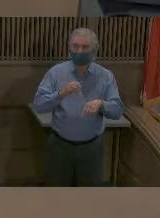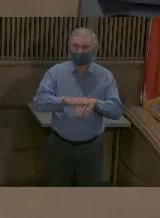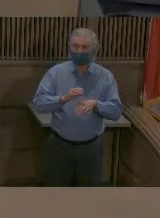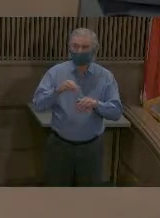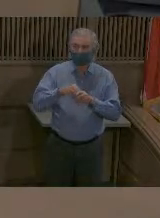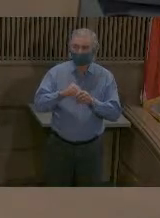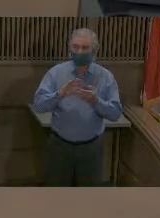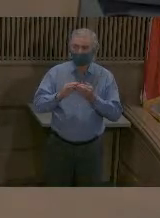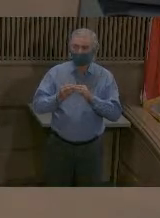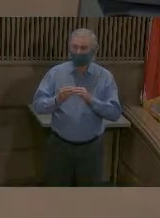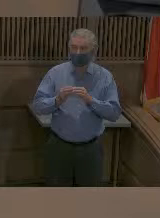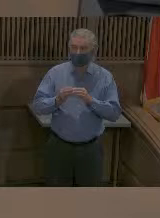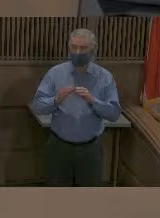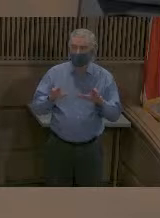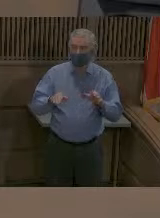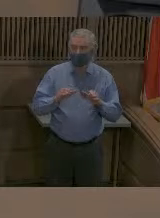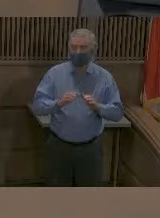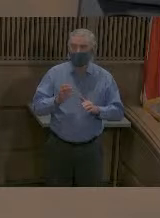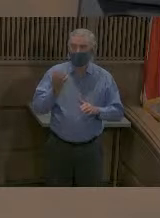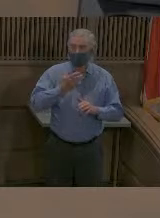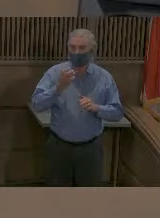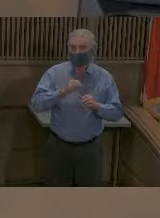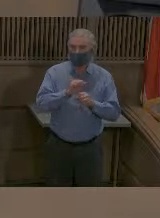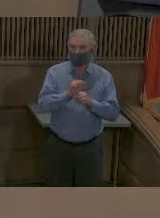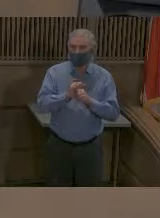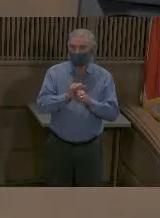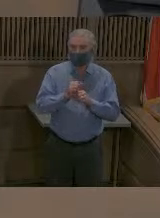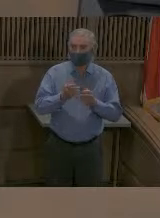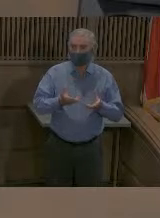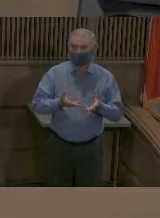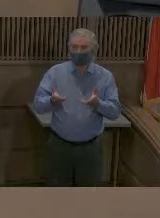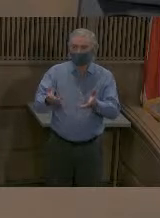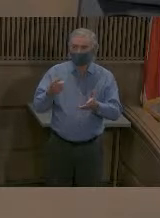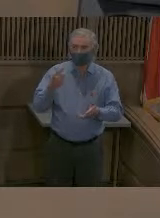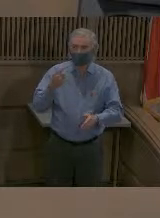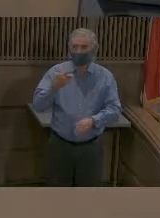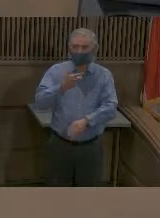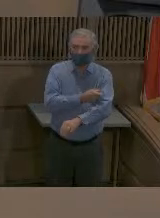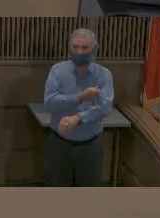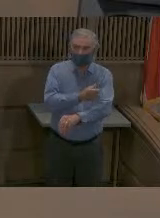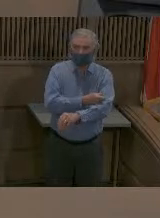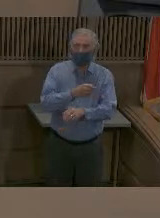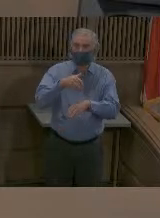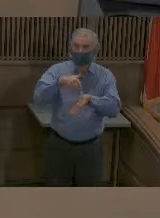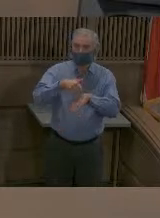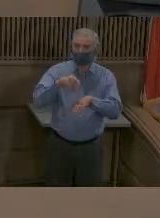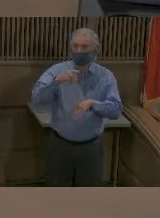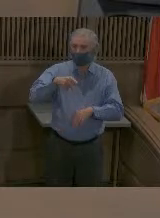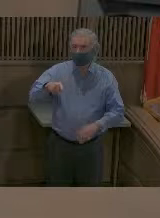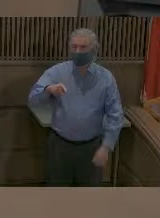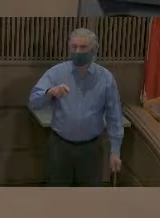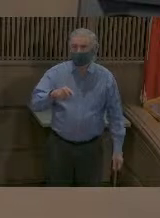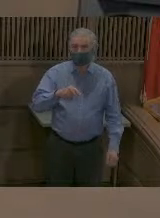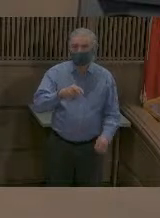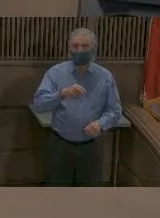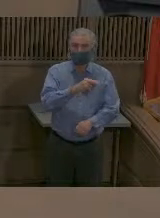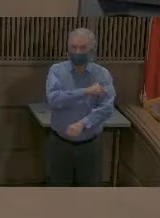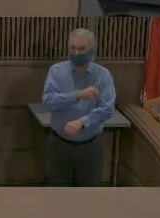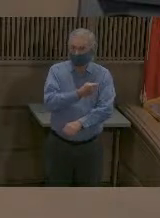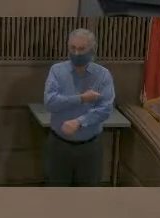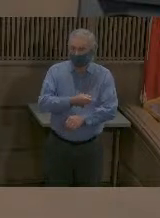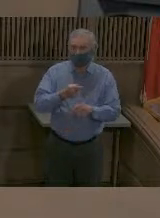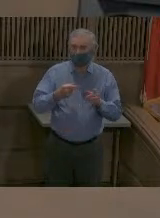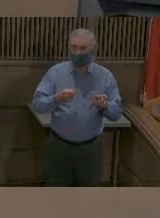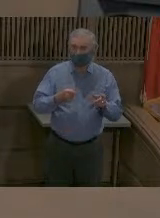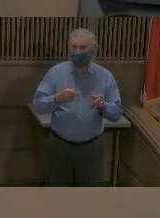we are doing an excellent job of providing resources for vaccinations at Phoebe HealthWorks. Our only concern is